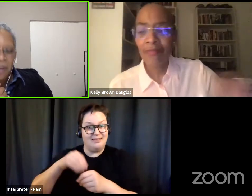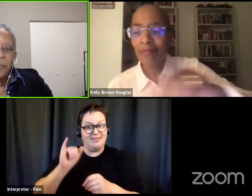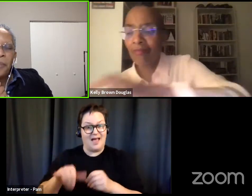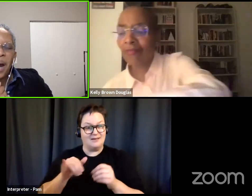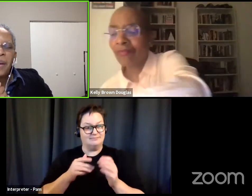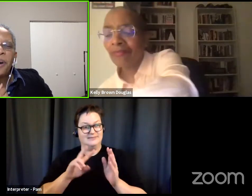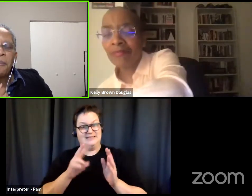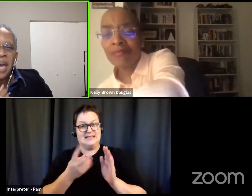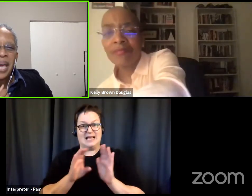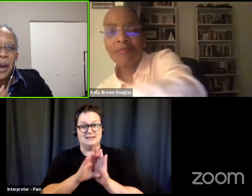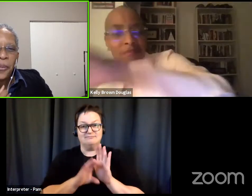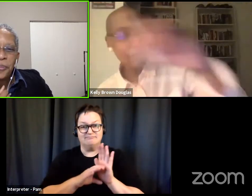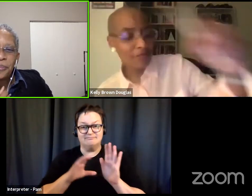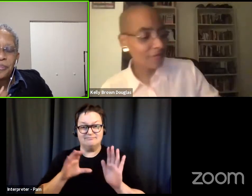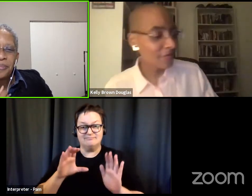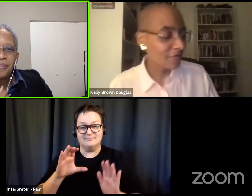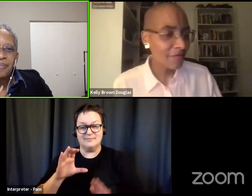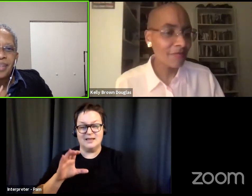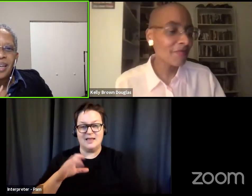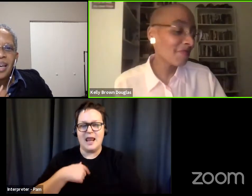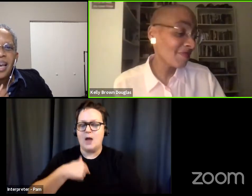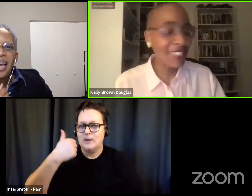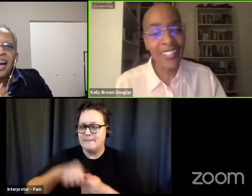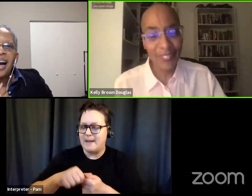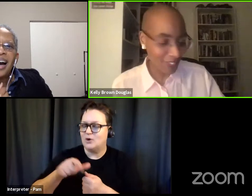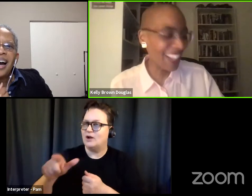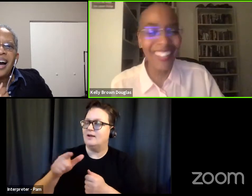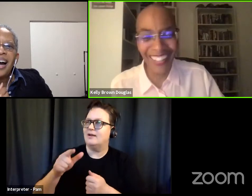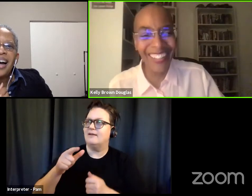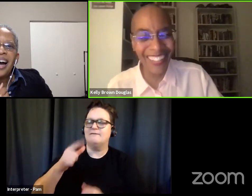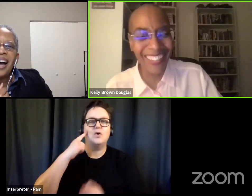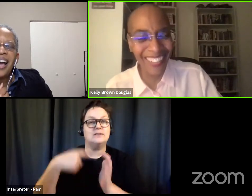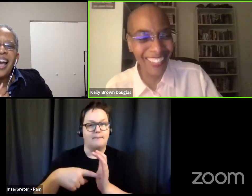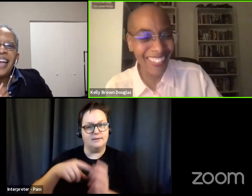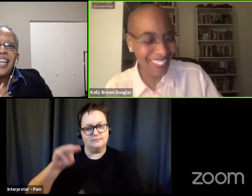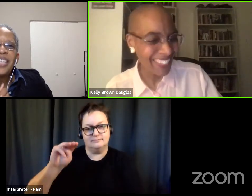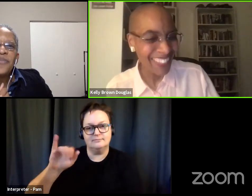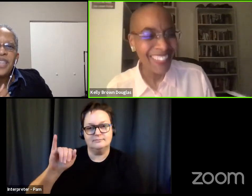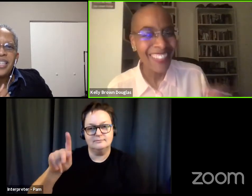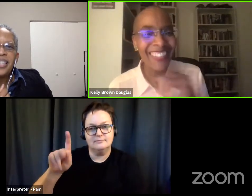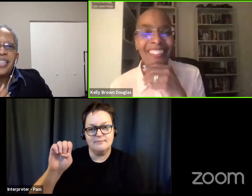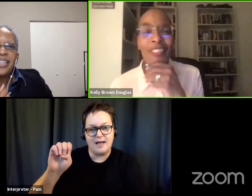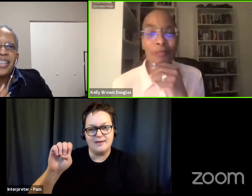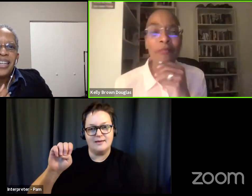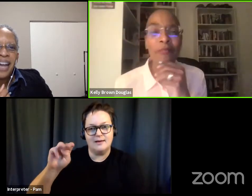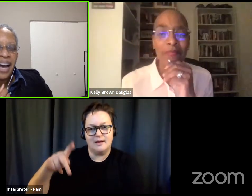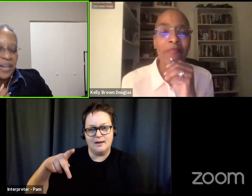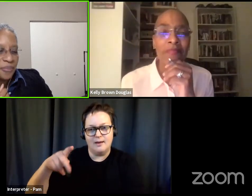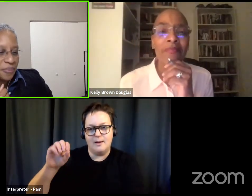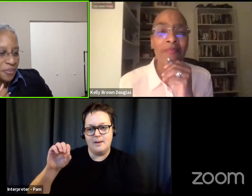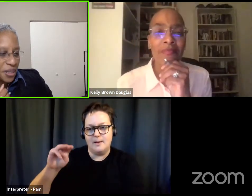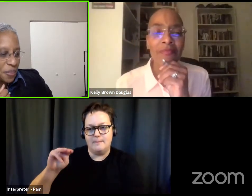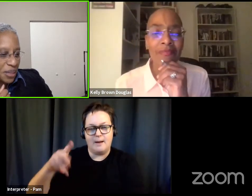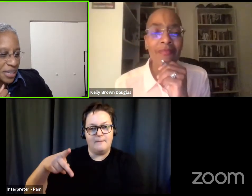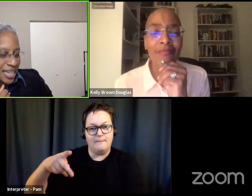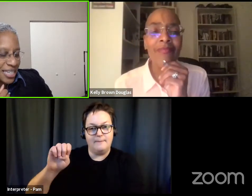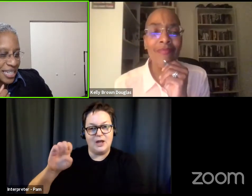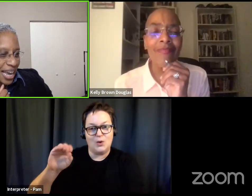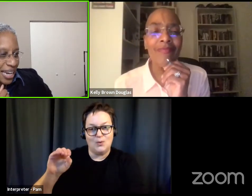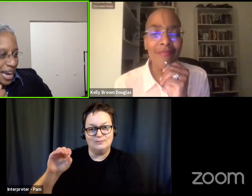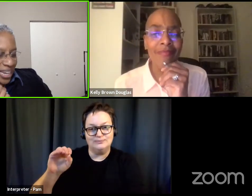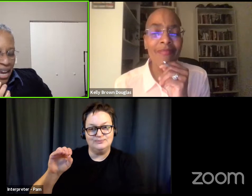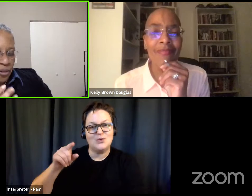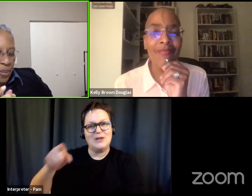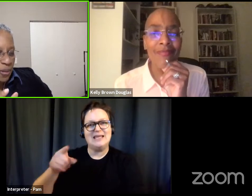remember Mike Pompeo. Yeah. And his visit to the Middle